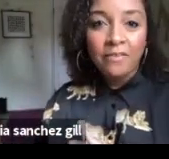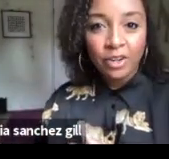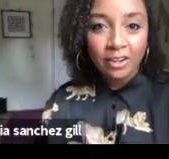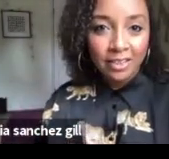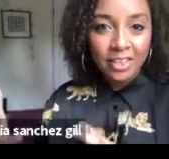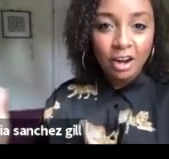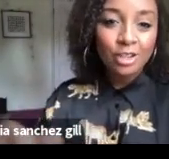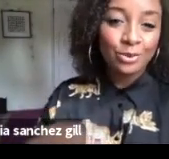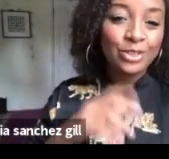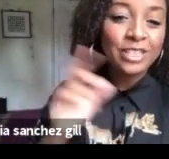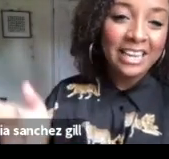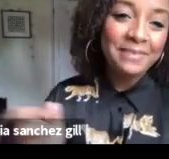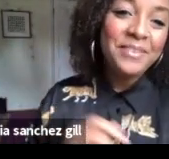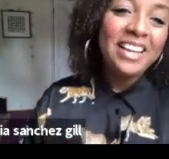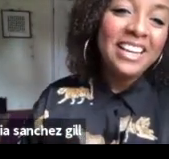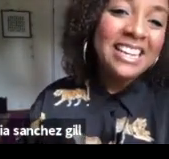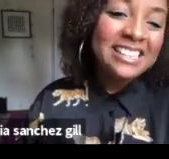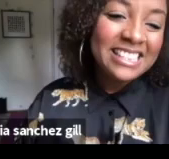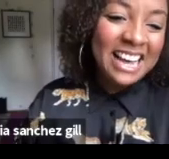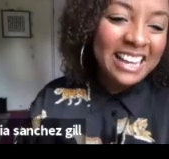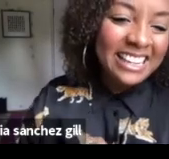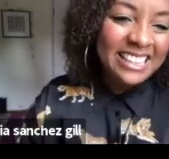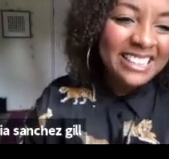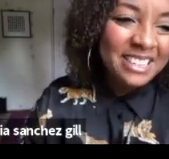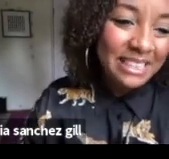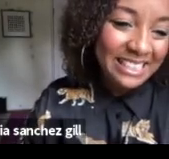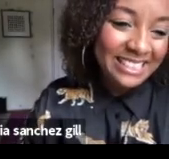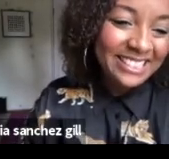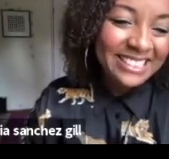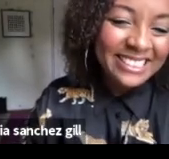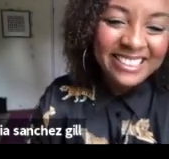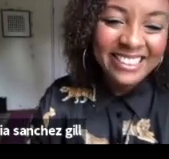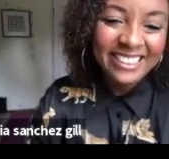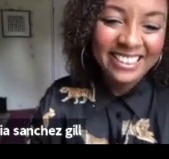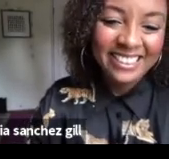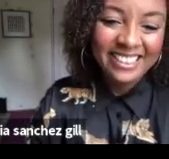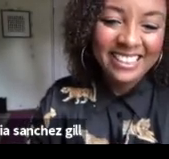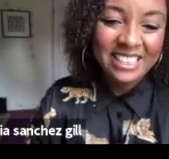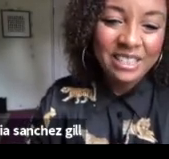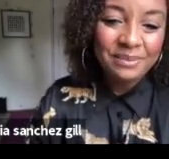to buffer the carceral state. Next slide, please.